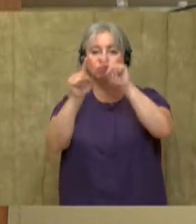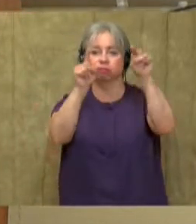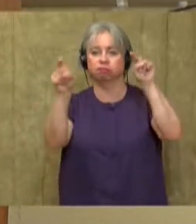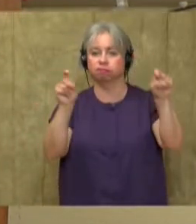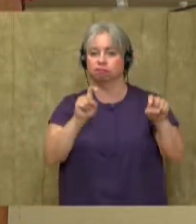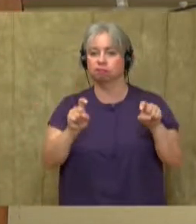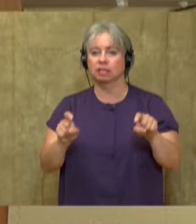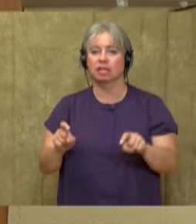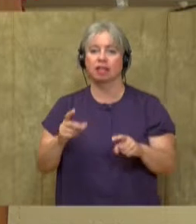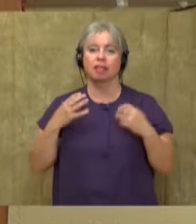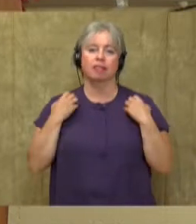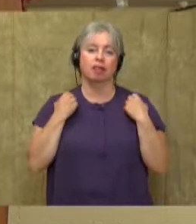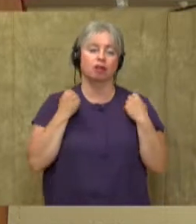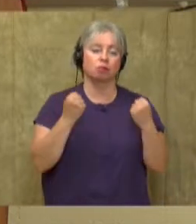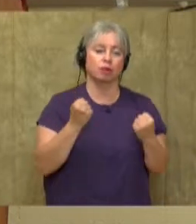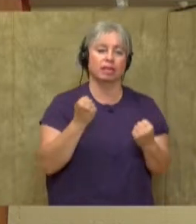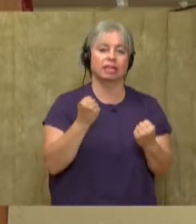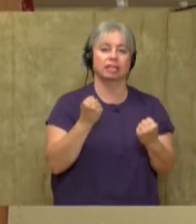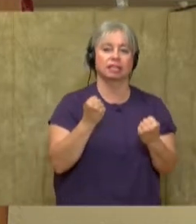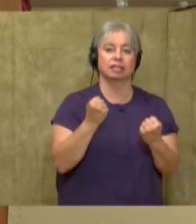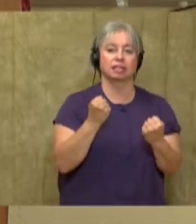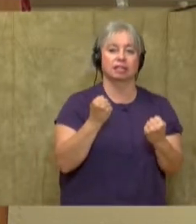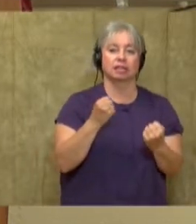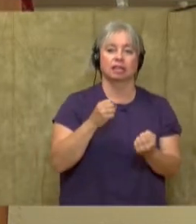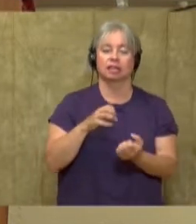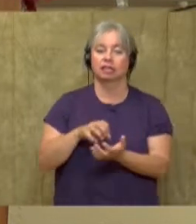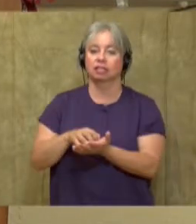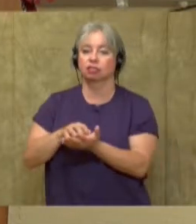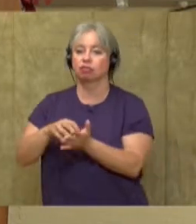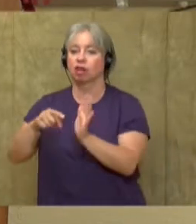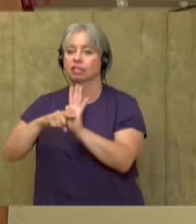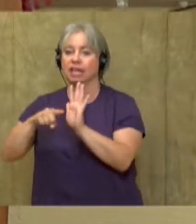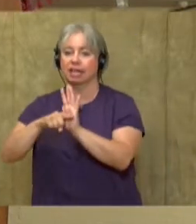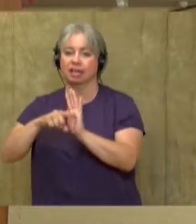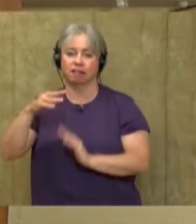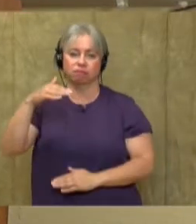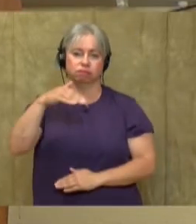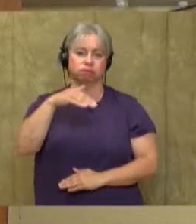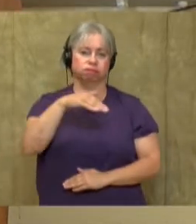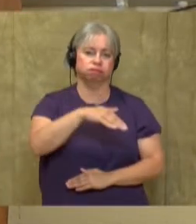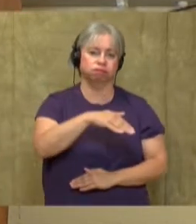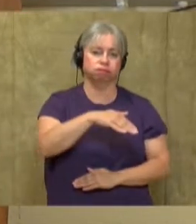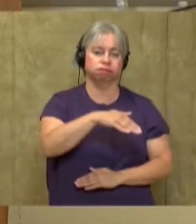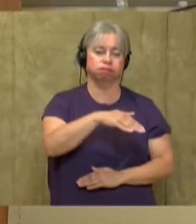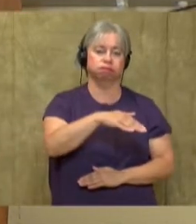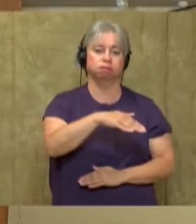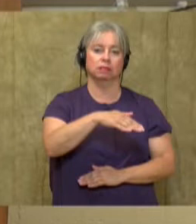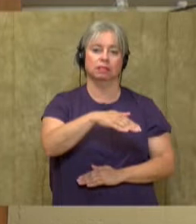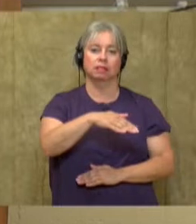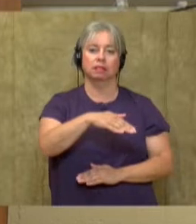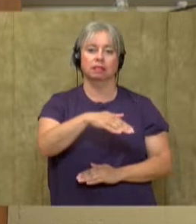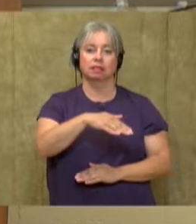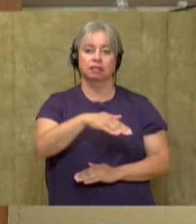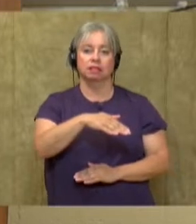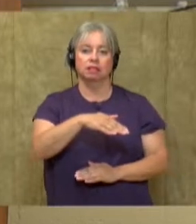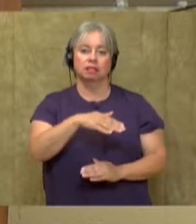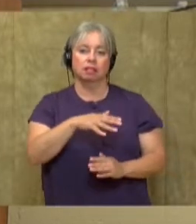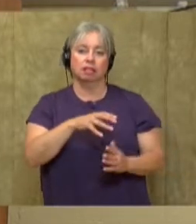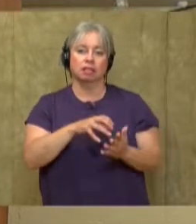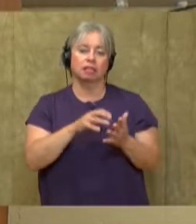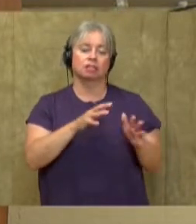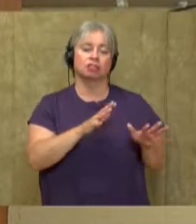strong negative. So the weak is, it's still declining as we go from left to right, but again, it's kind